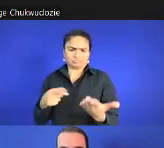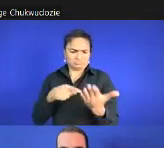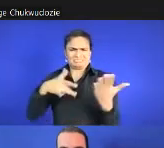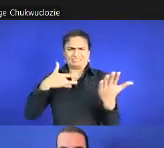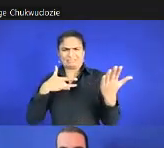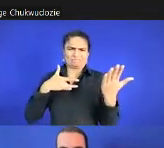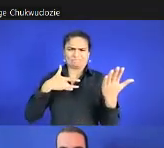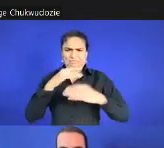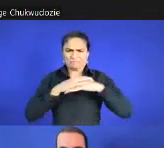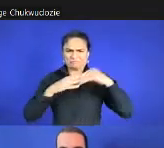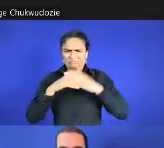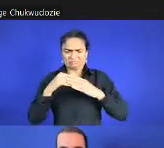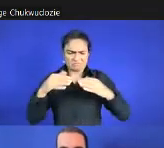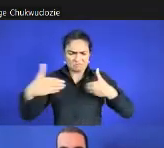to